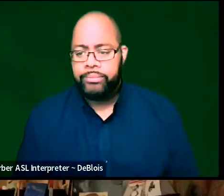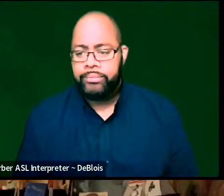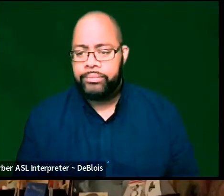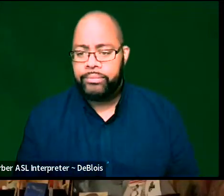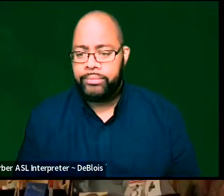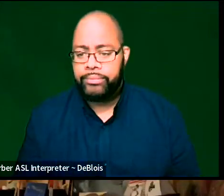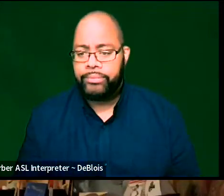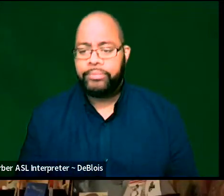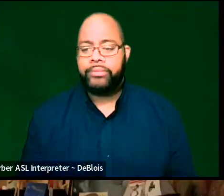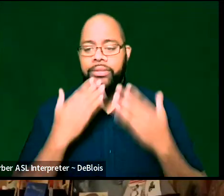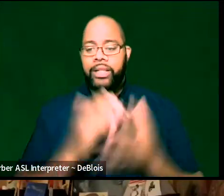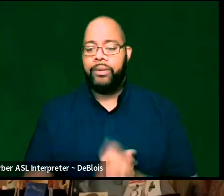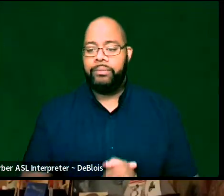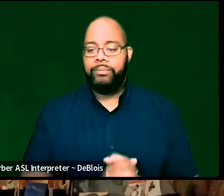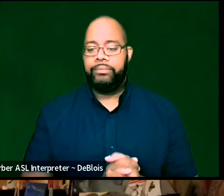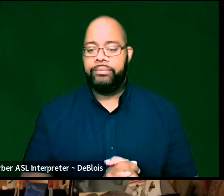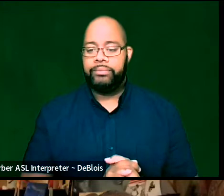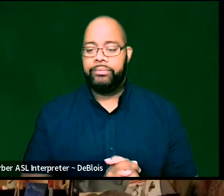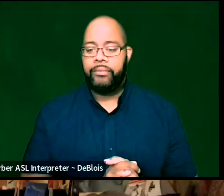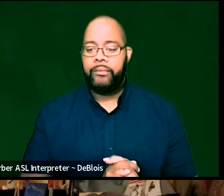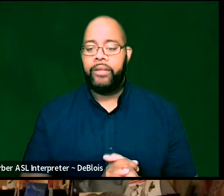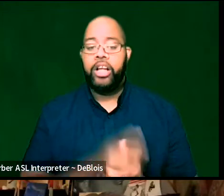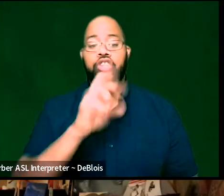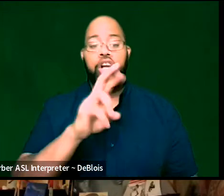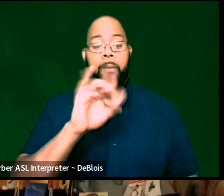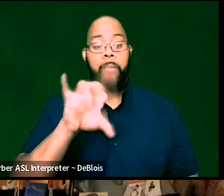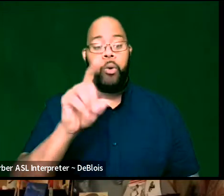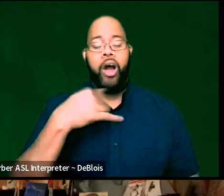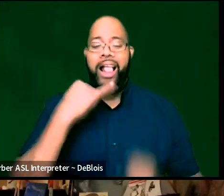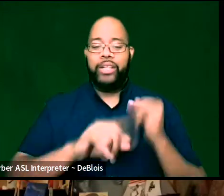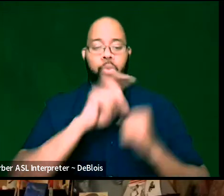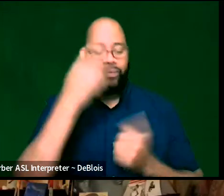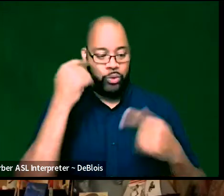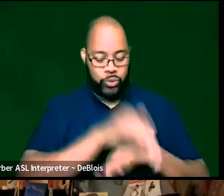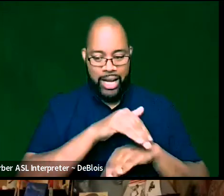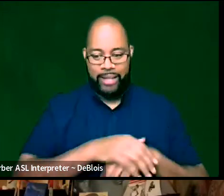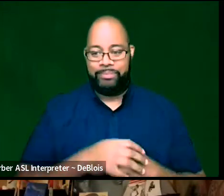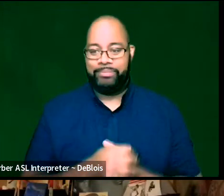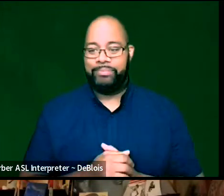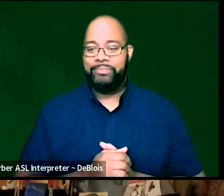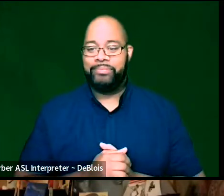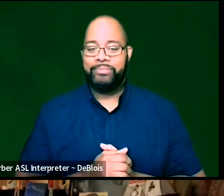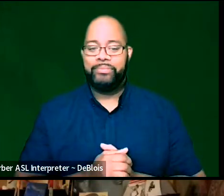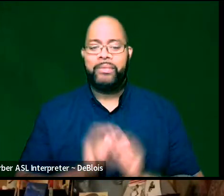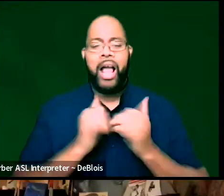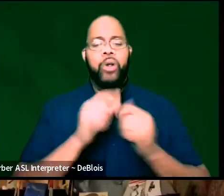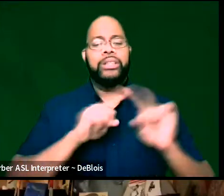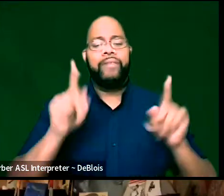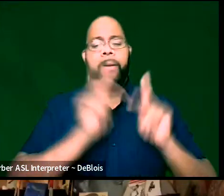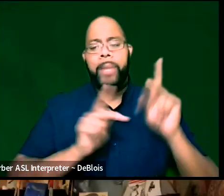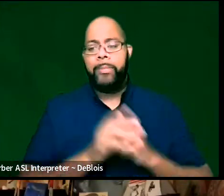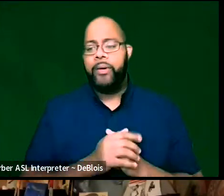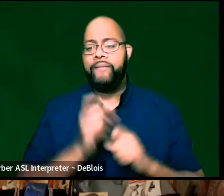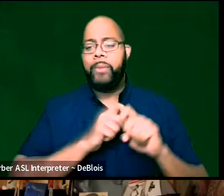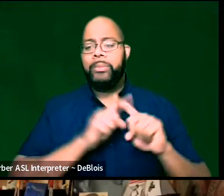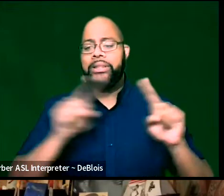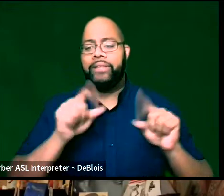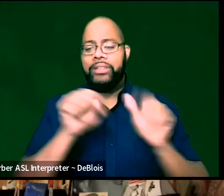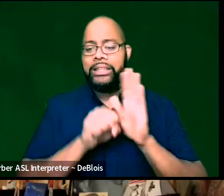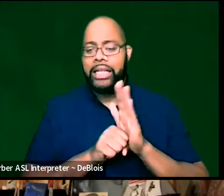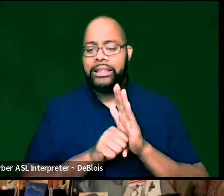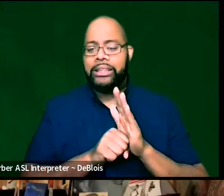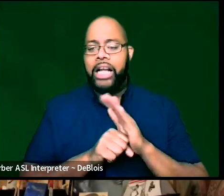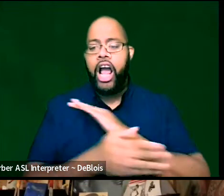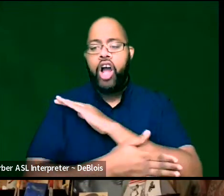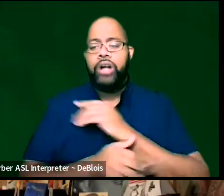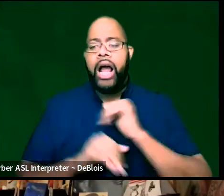Thank you. Thank you. Dr. Boyd, our last question for tonight. How do different peoples from different states, how